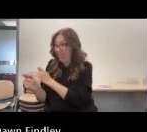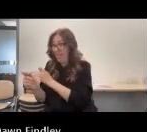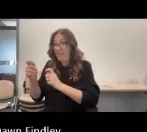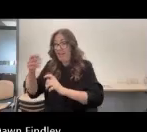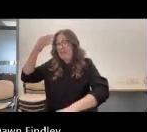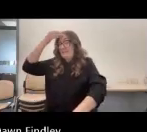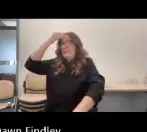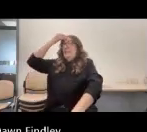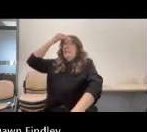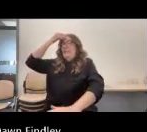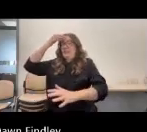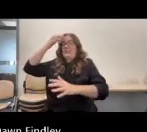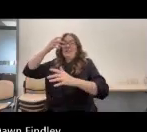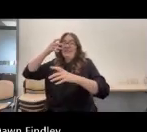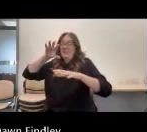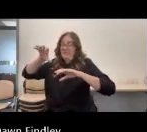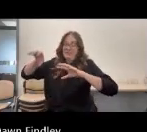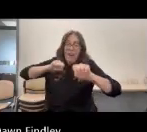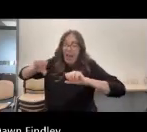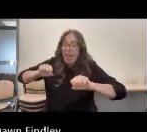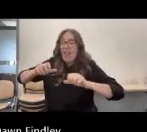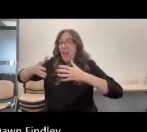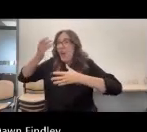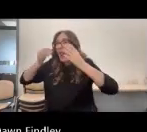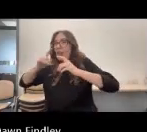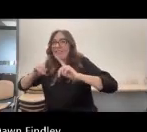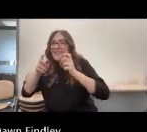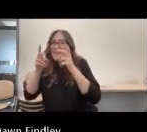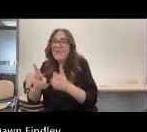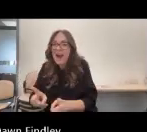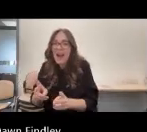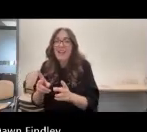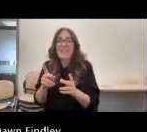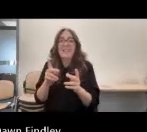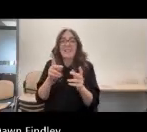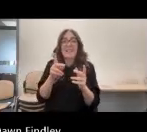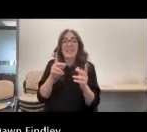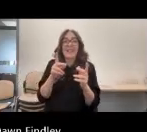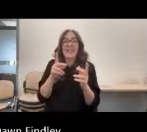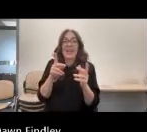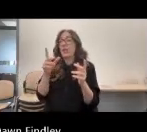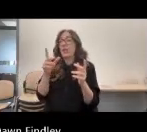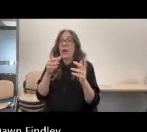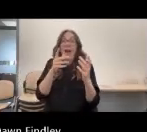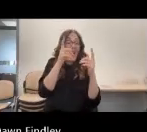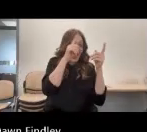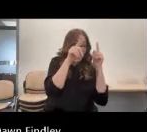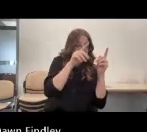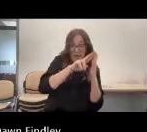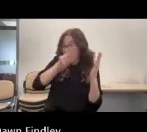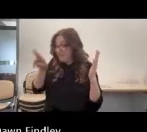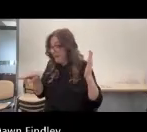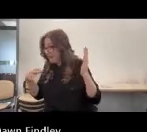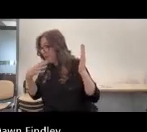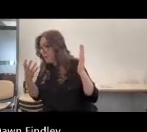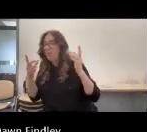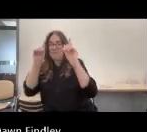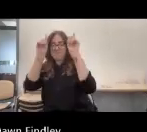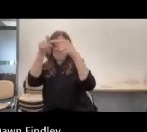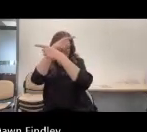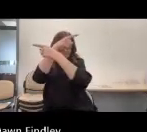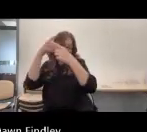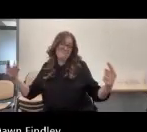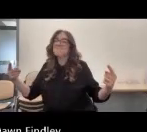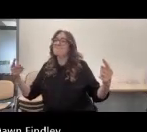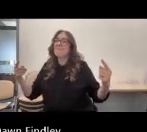as a result, I always say now that I will not transfer back from Android to Apple unless